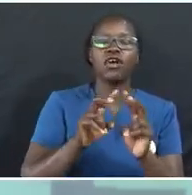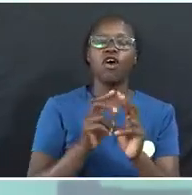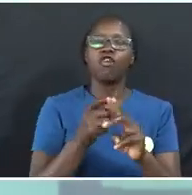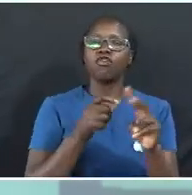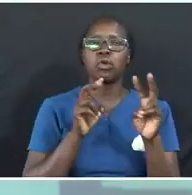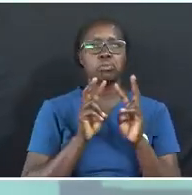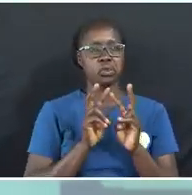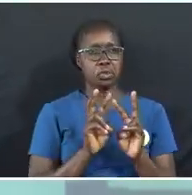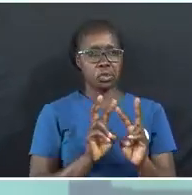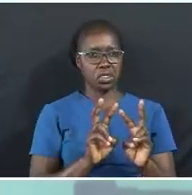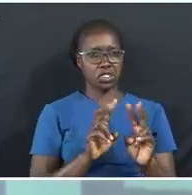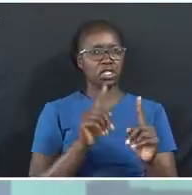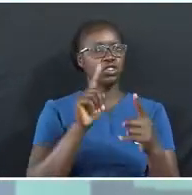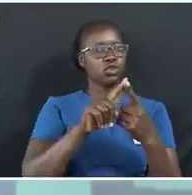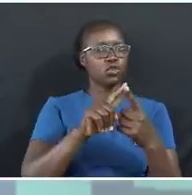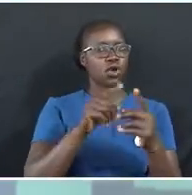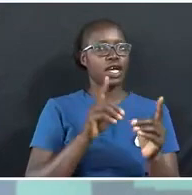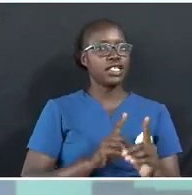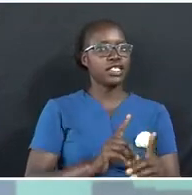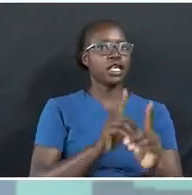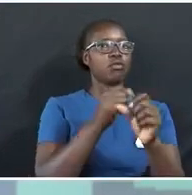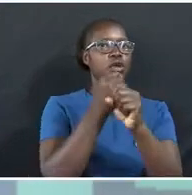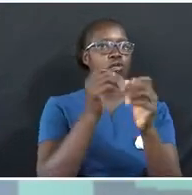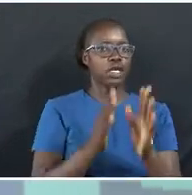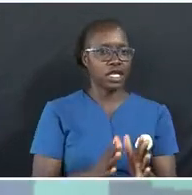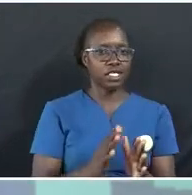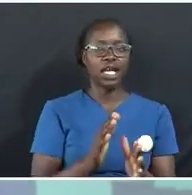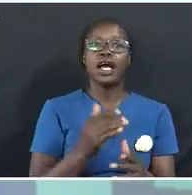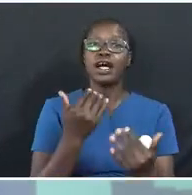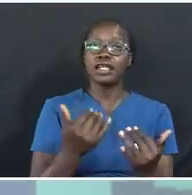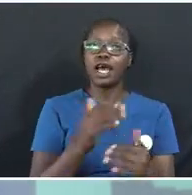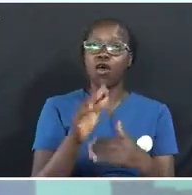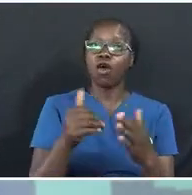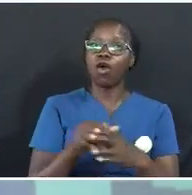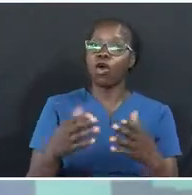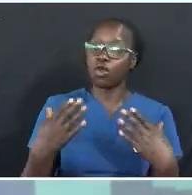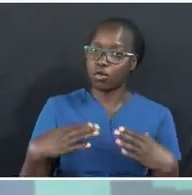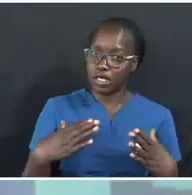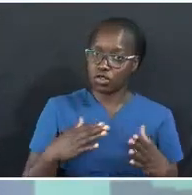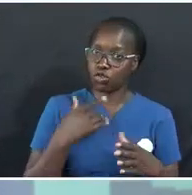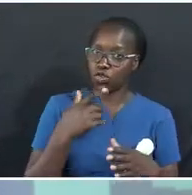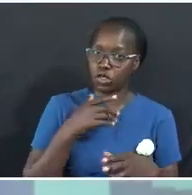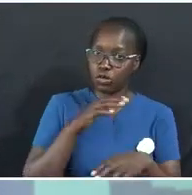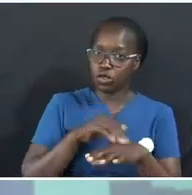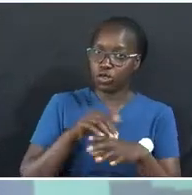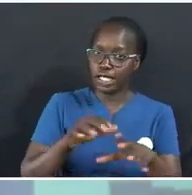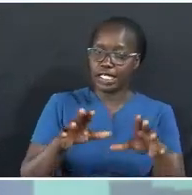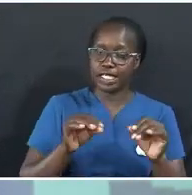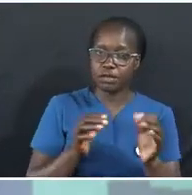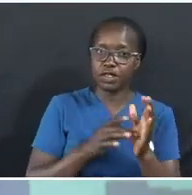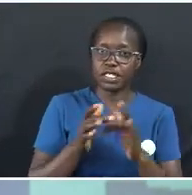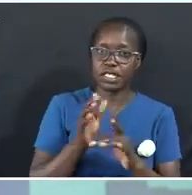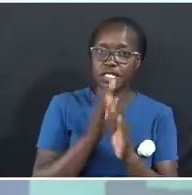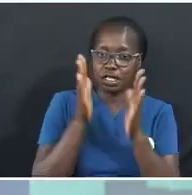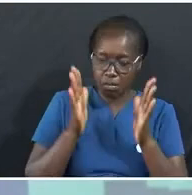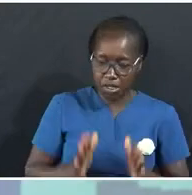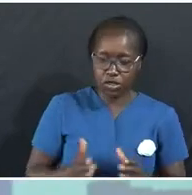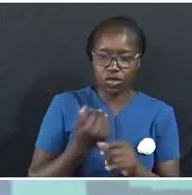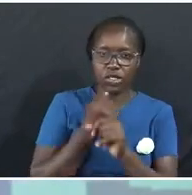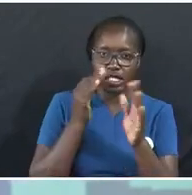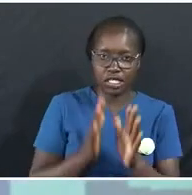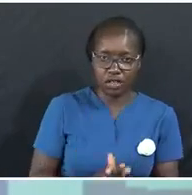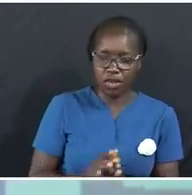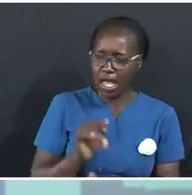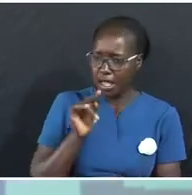disciple what? Disciple makers. In other words, every person who has been called and accepted Jesus Christ as his personal savior,